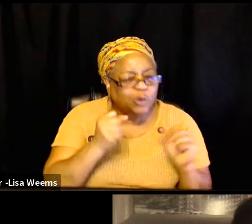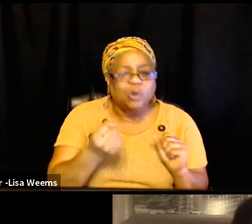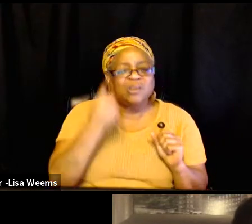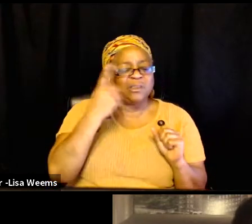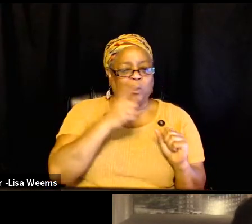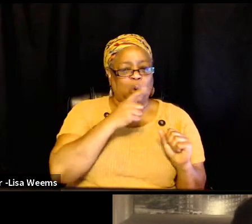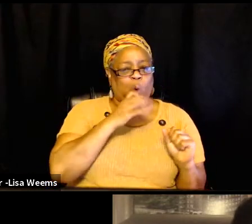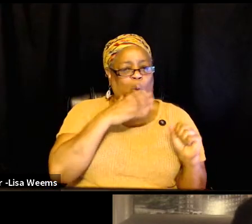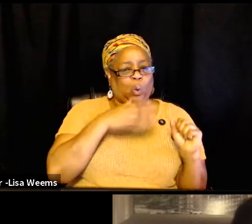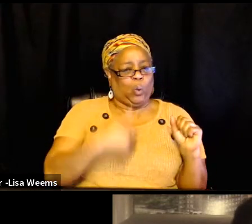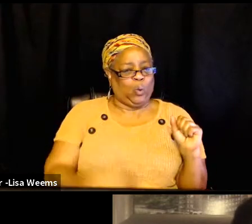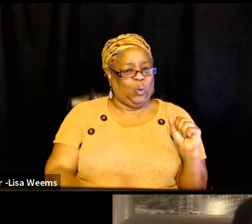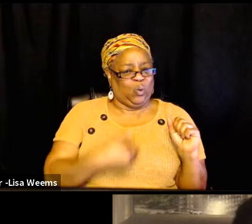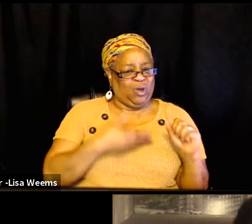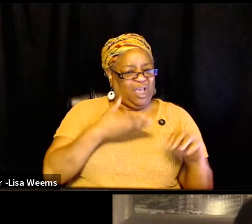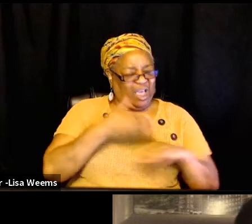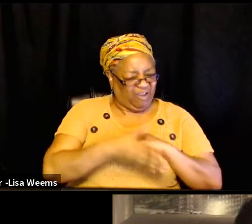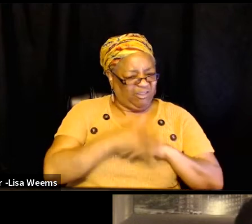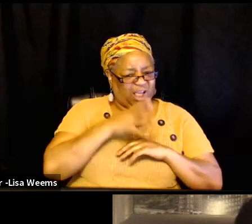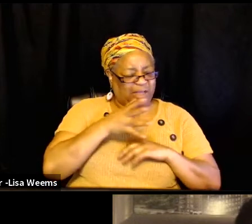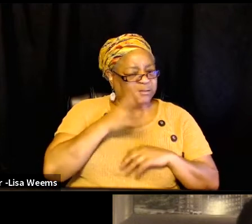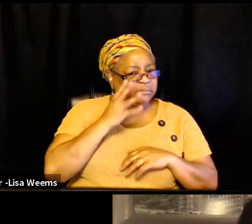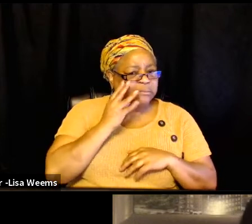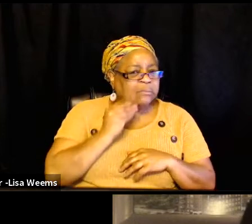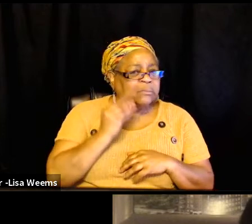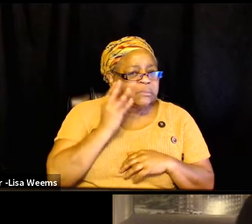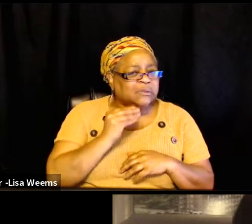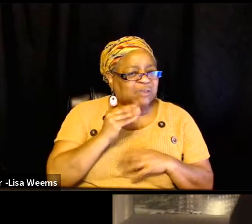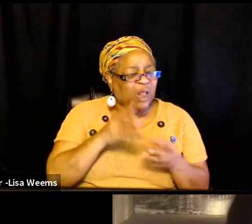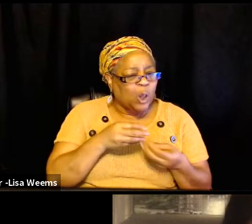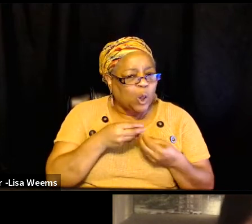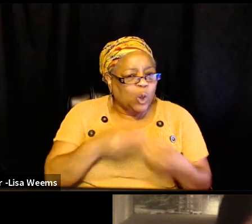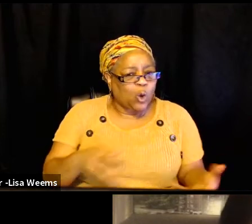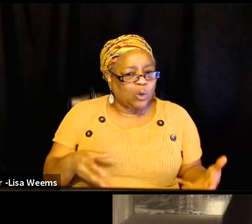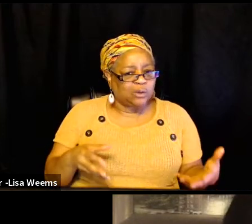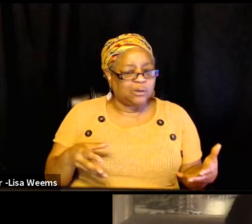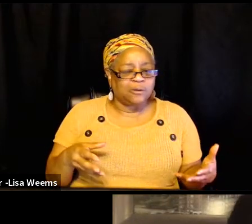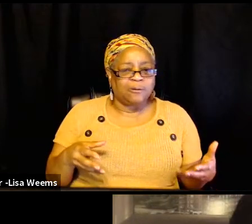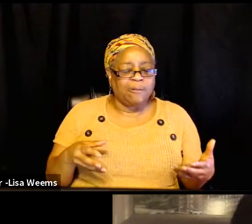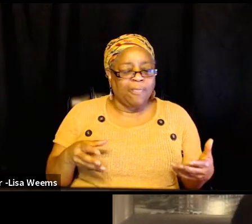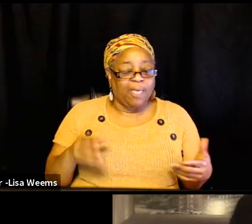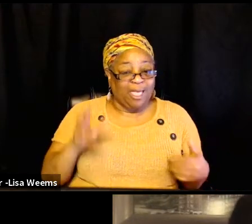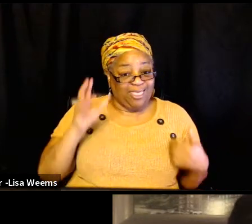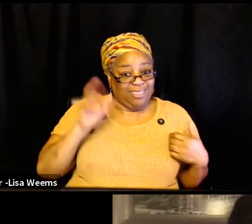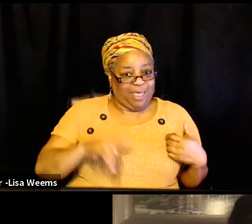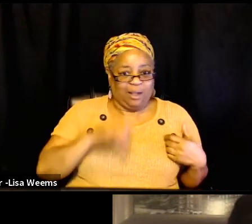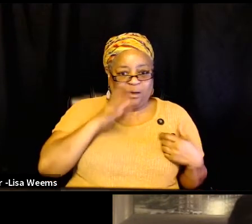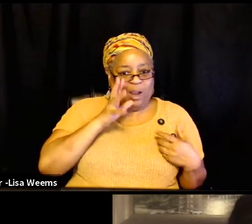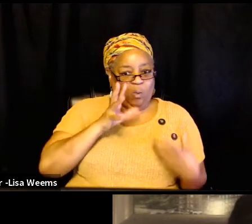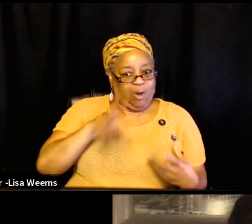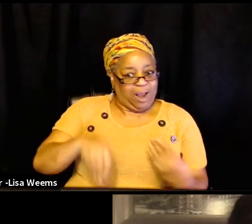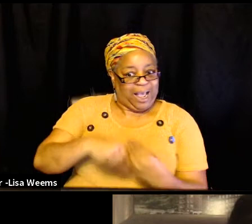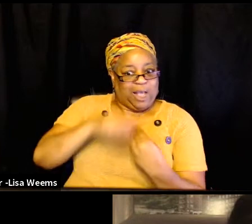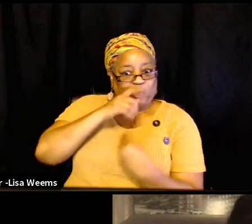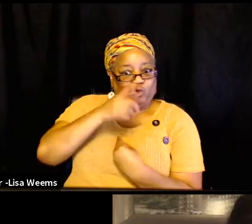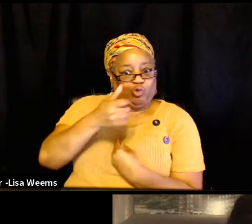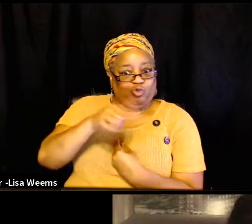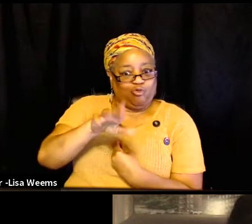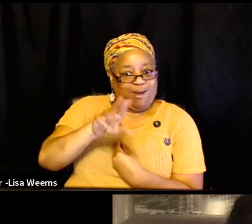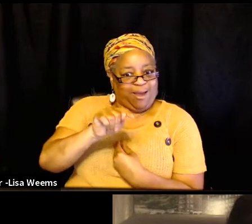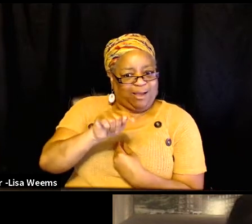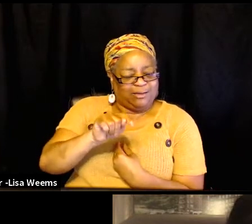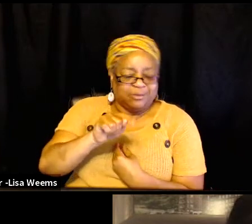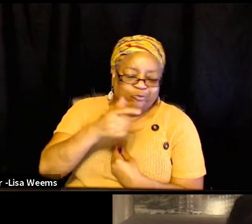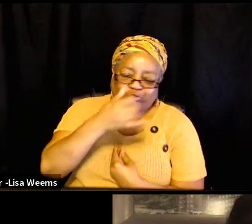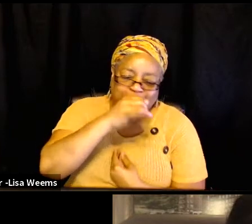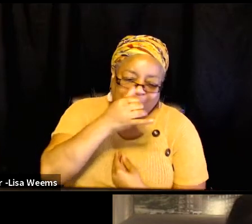know, after I had had such a loss. But it's nothing that I will ever put in a grant. That would be ridiculous, you know, because also the other